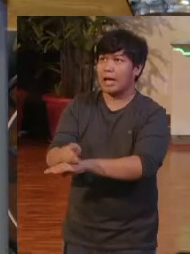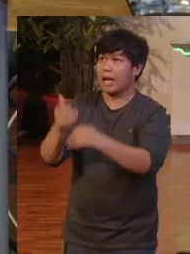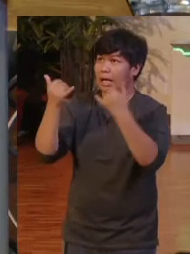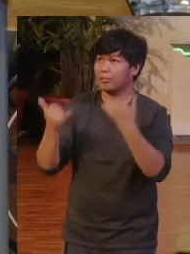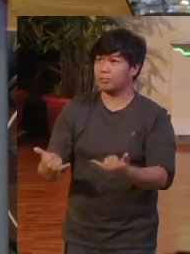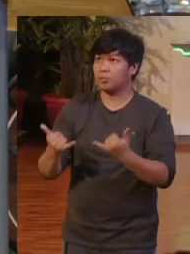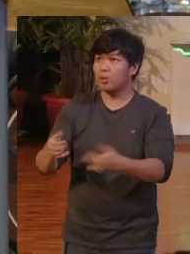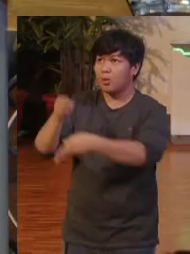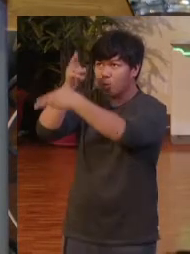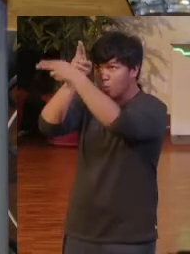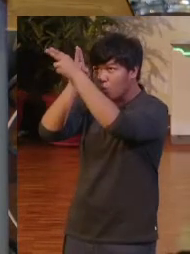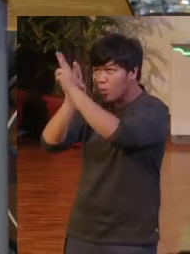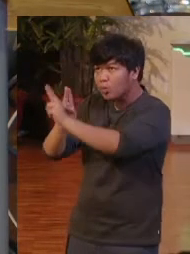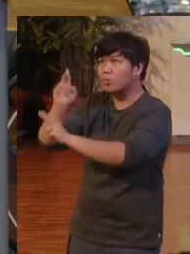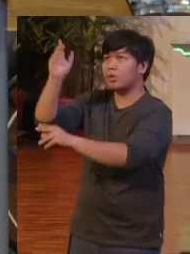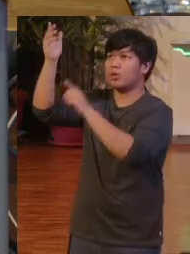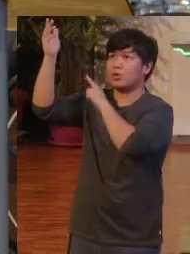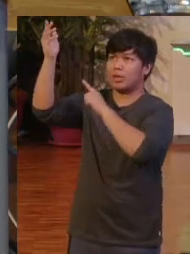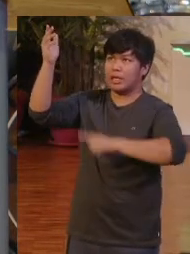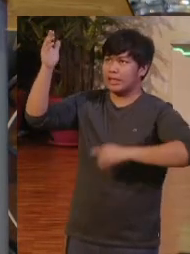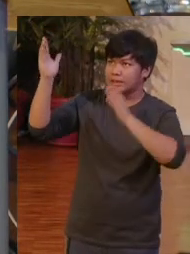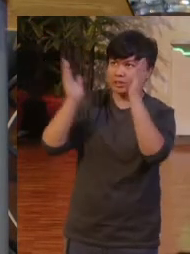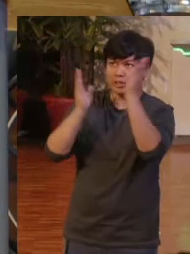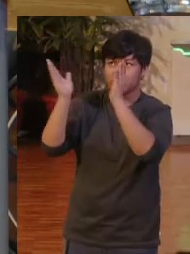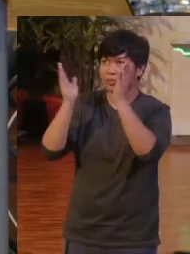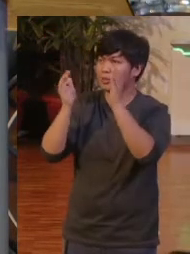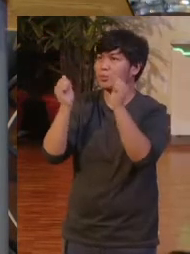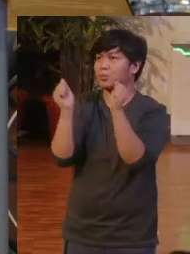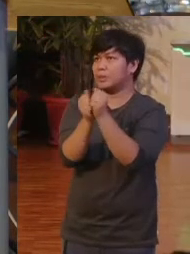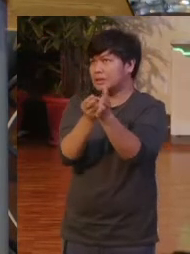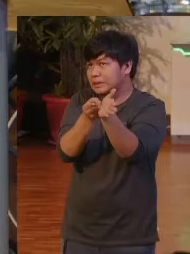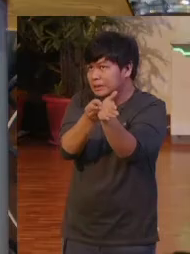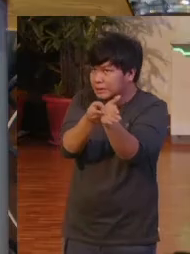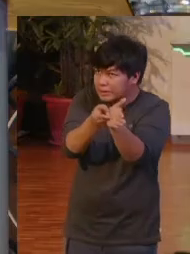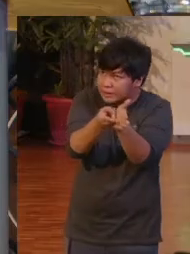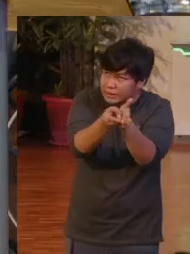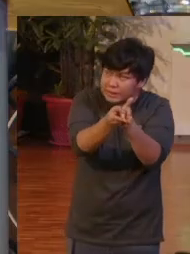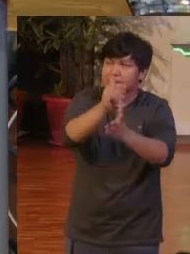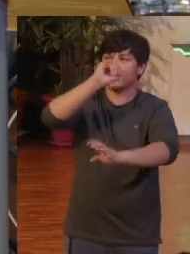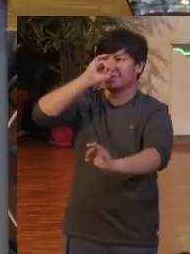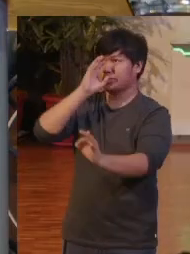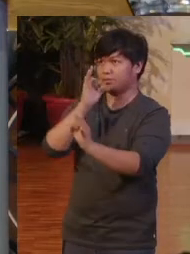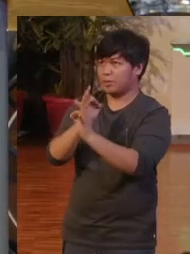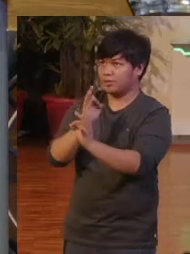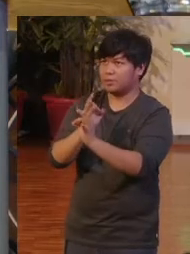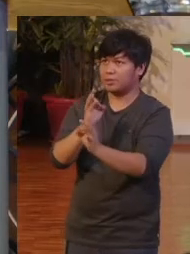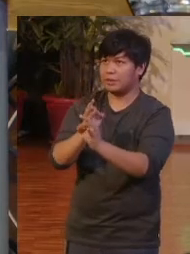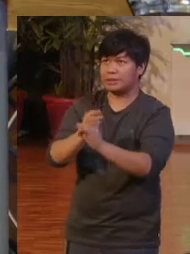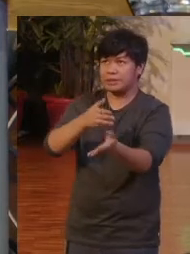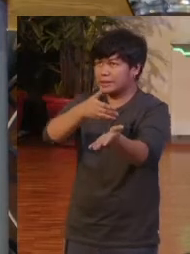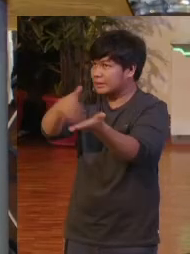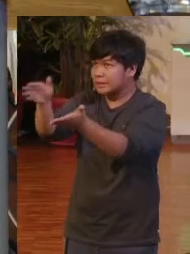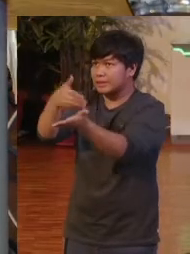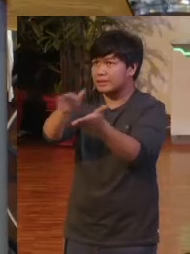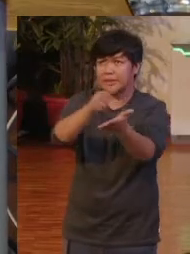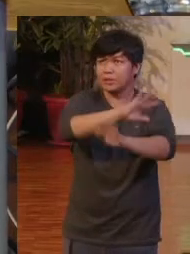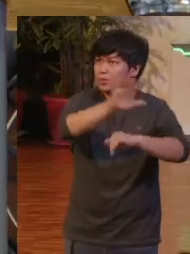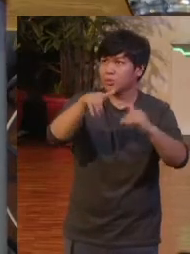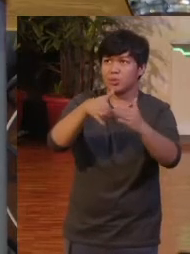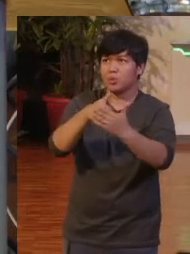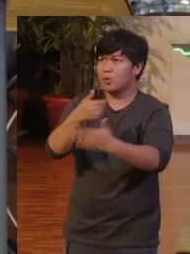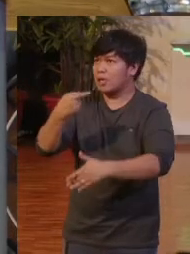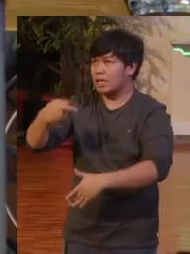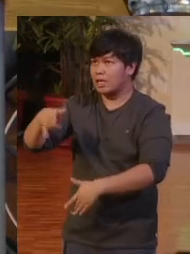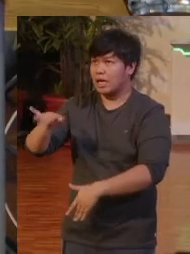Now, therefore, fear the Lord and serve Him in sincerity and in faithfulness. Put away